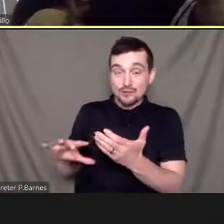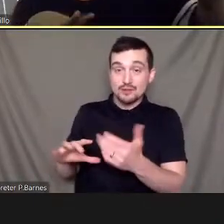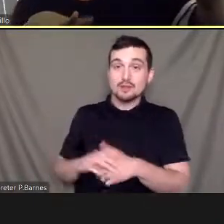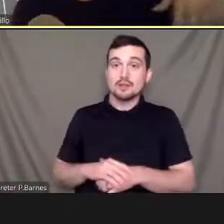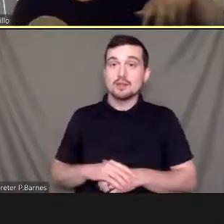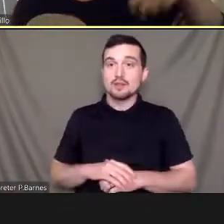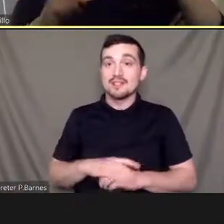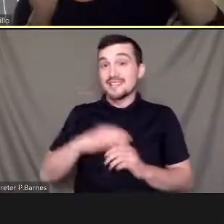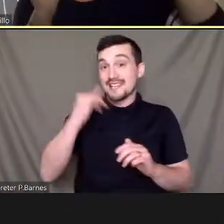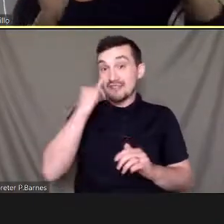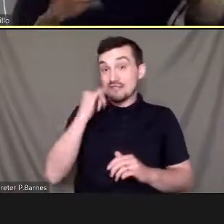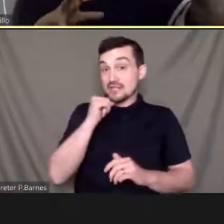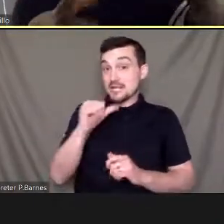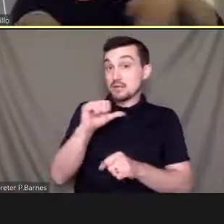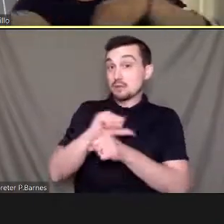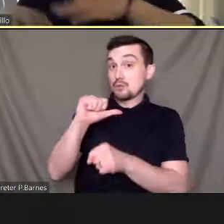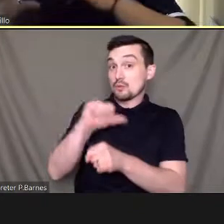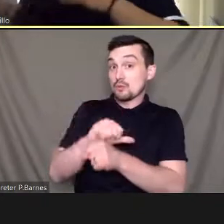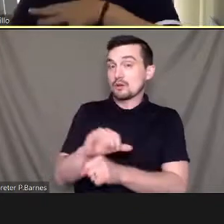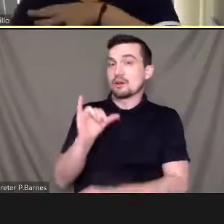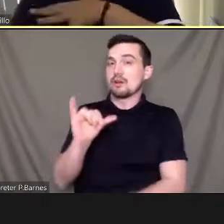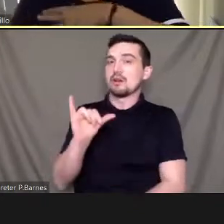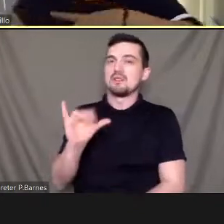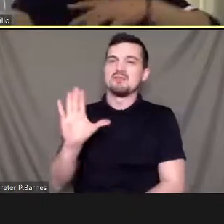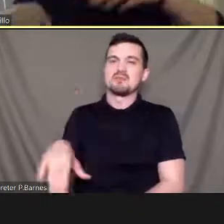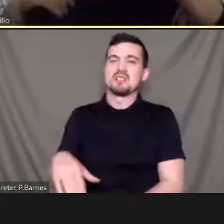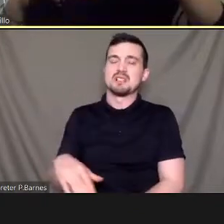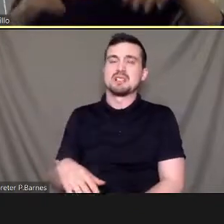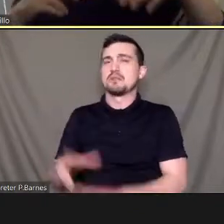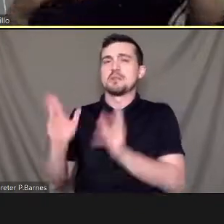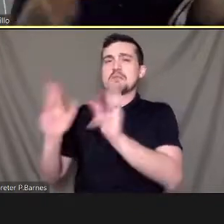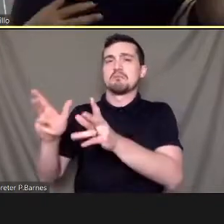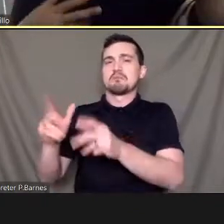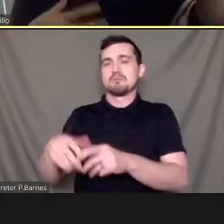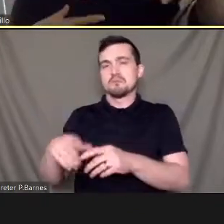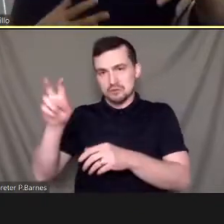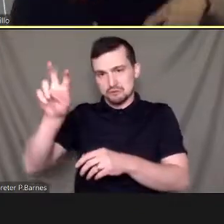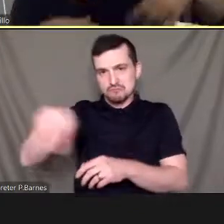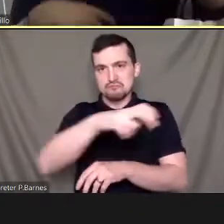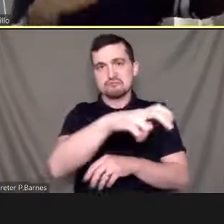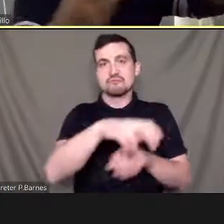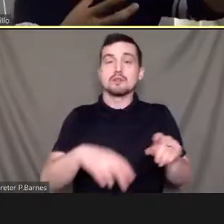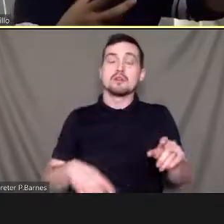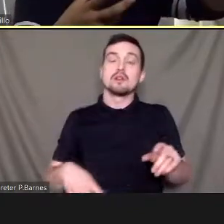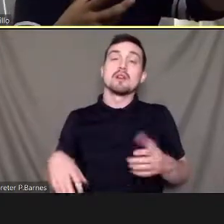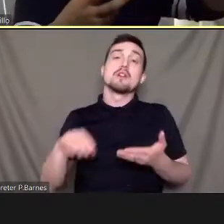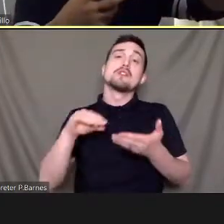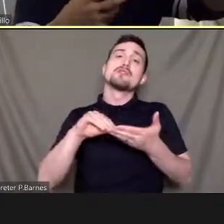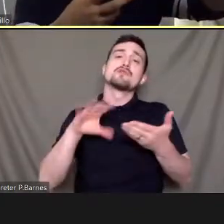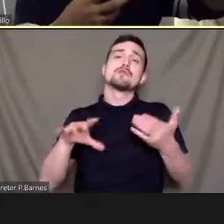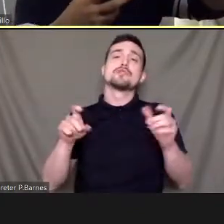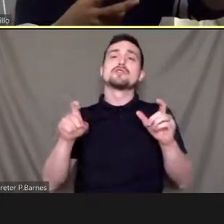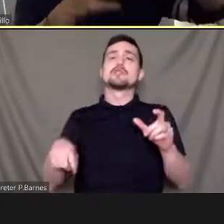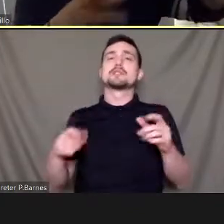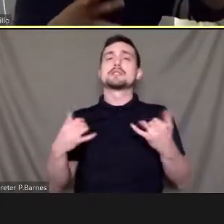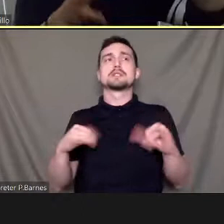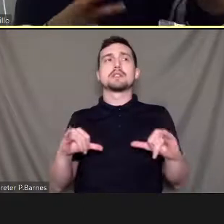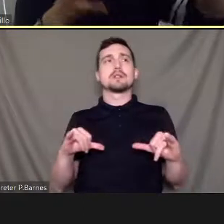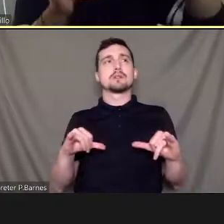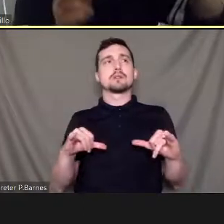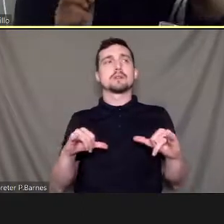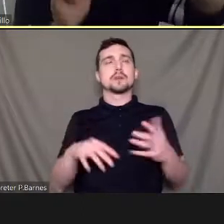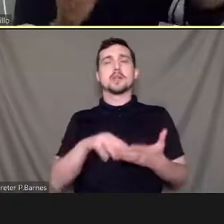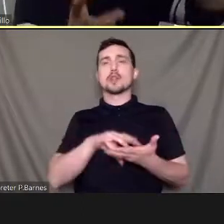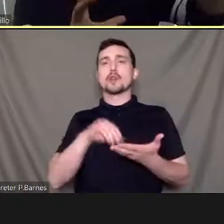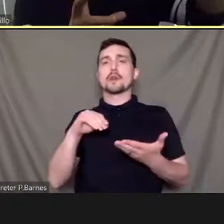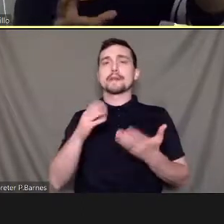didn't work doesn't mean it's just like, oh, then forget it, let's move on to this. Students should still be gaining something from what didn't work